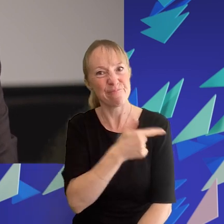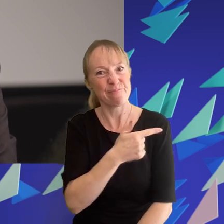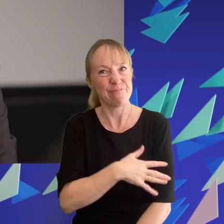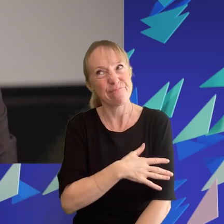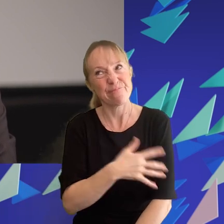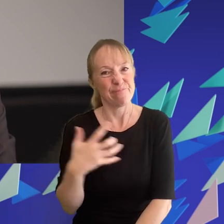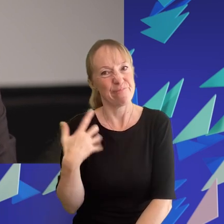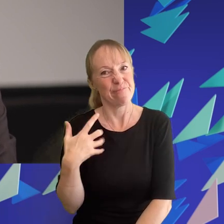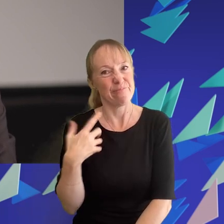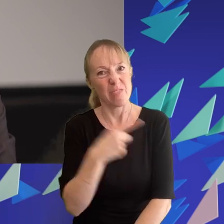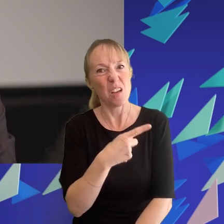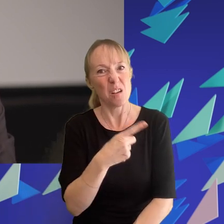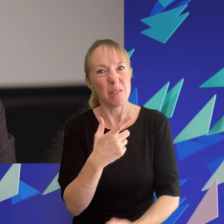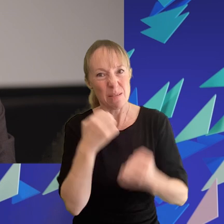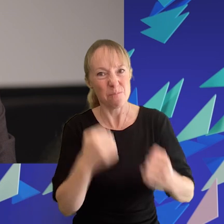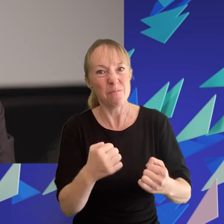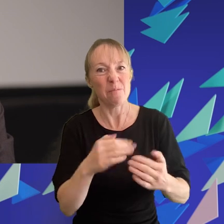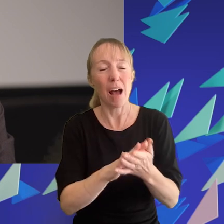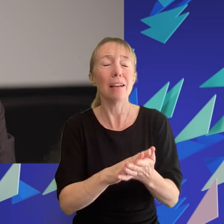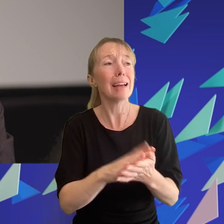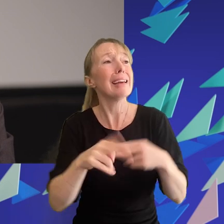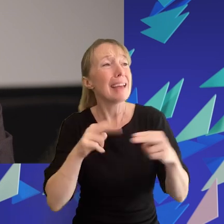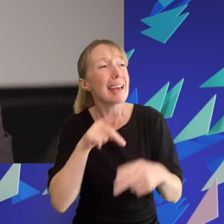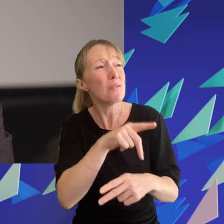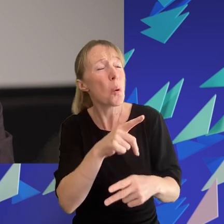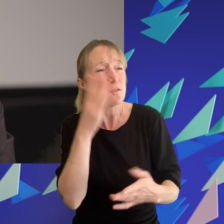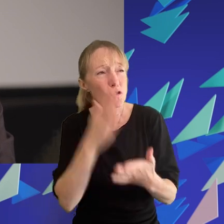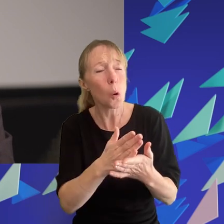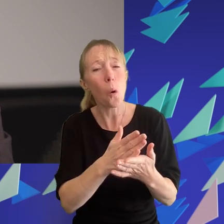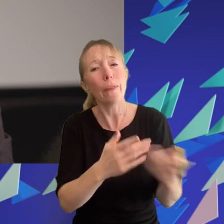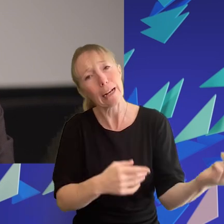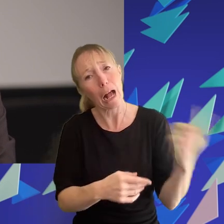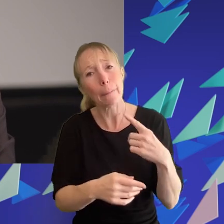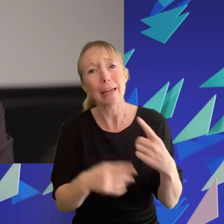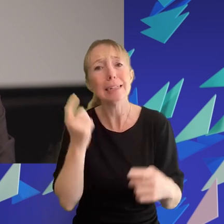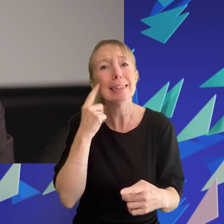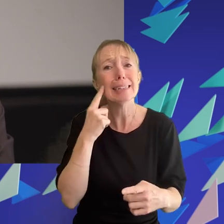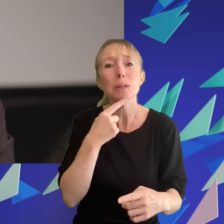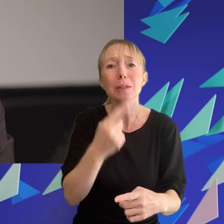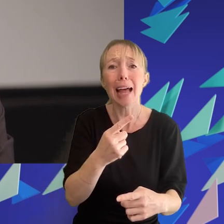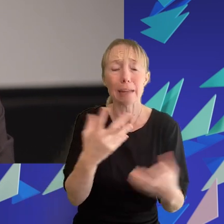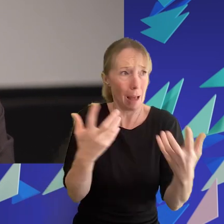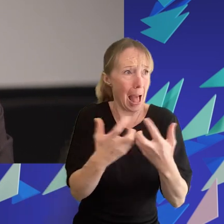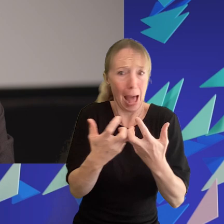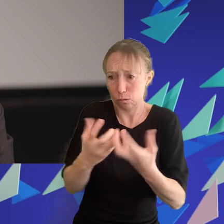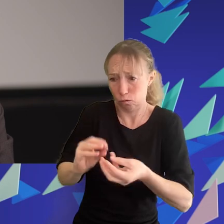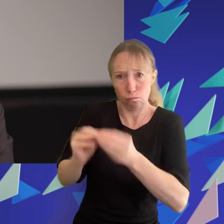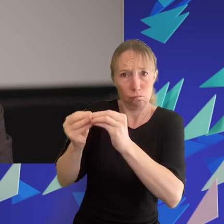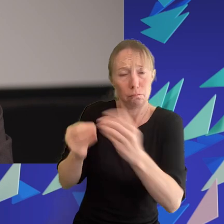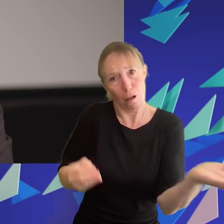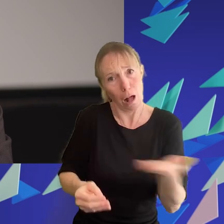you should come here. Because it's very easy to say things, right? But not to do it. Next